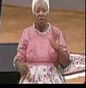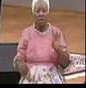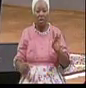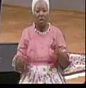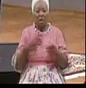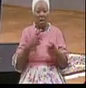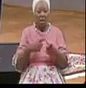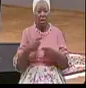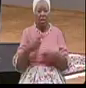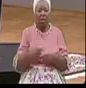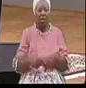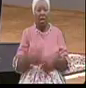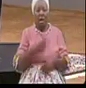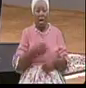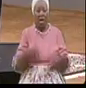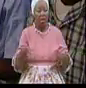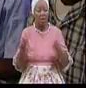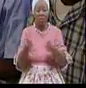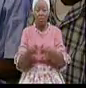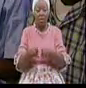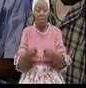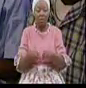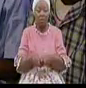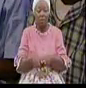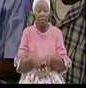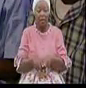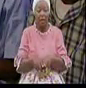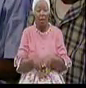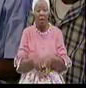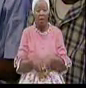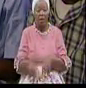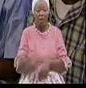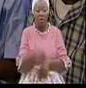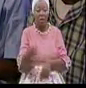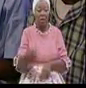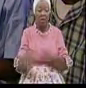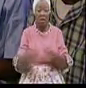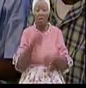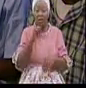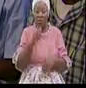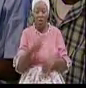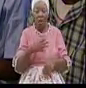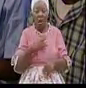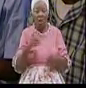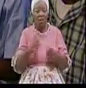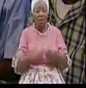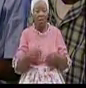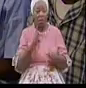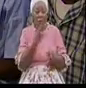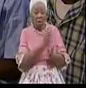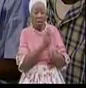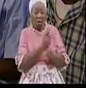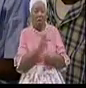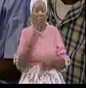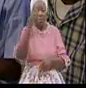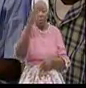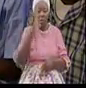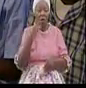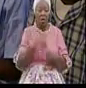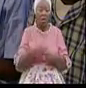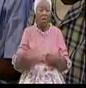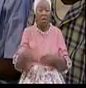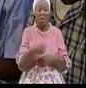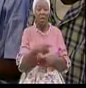and even as they did not like to retain God in